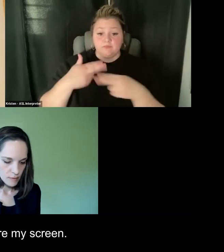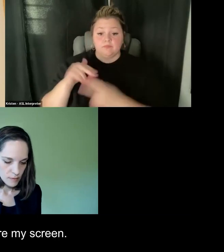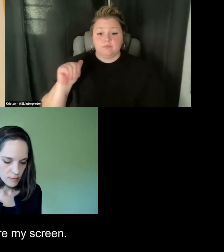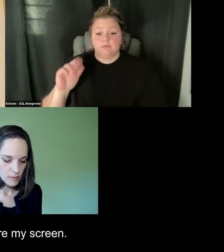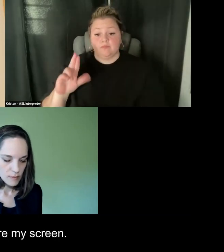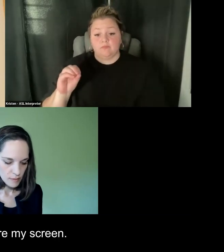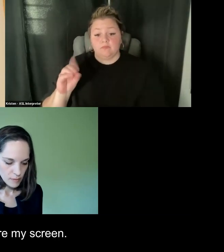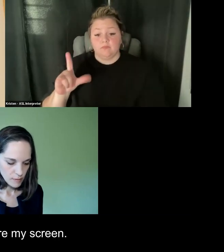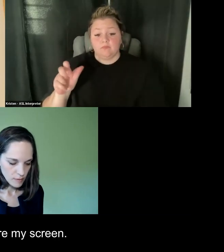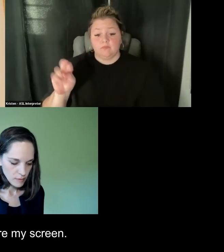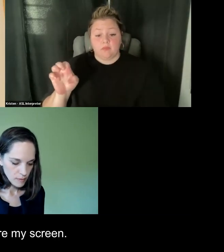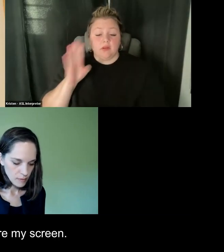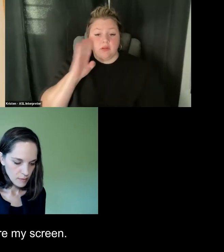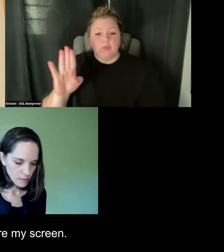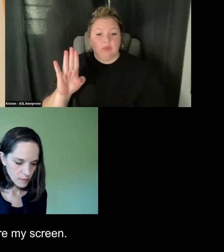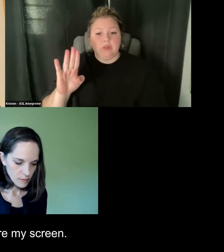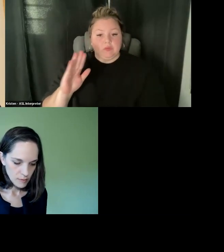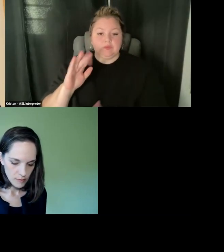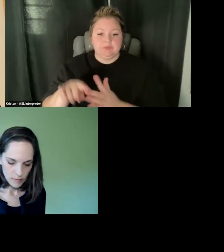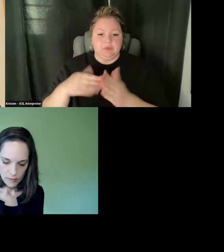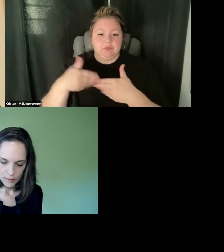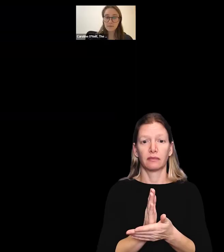everyone and I'll share my screen.